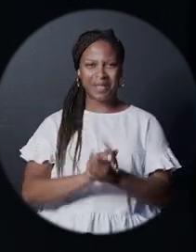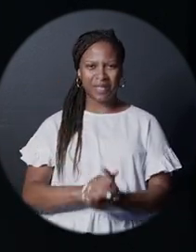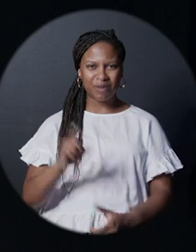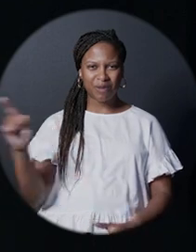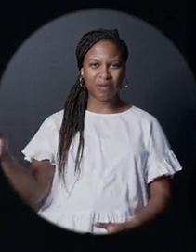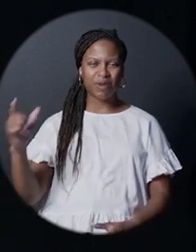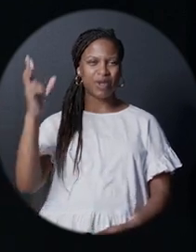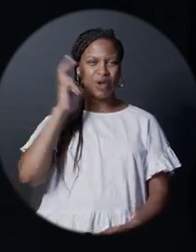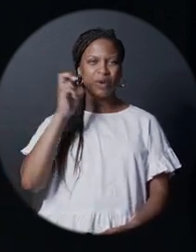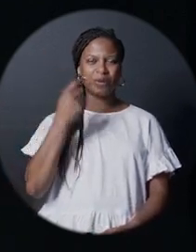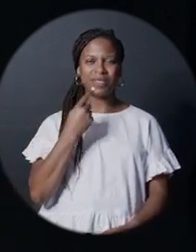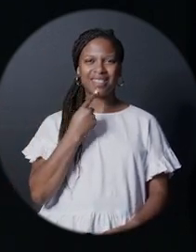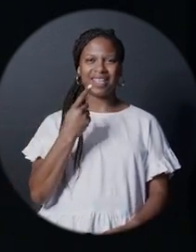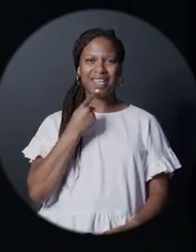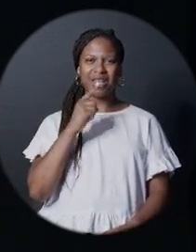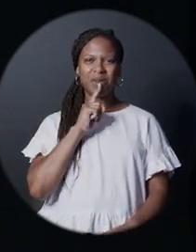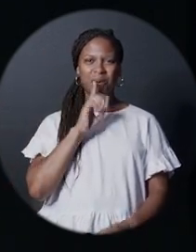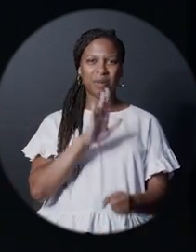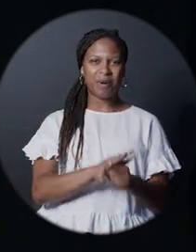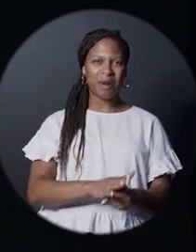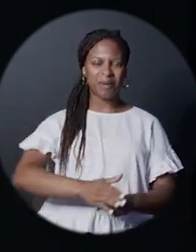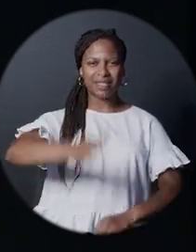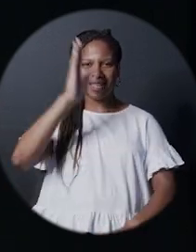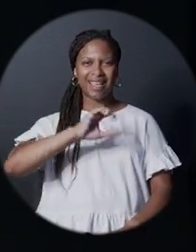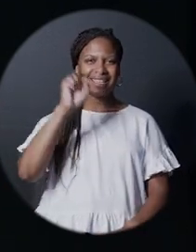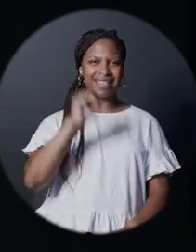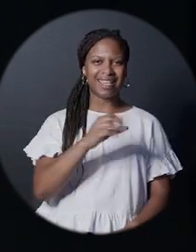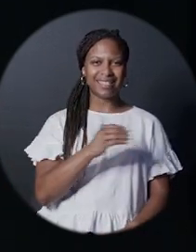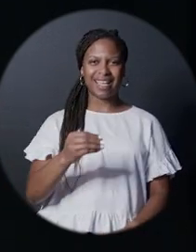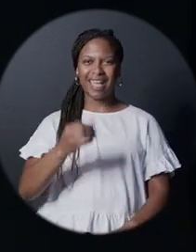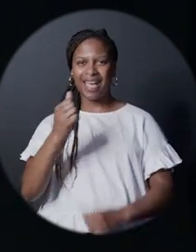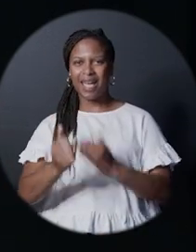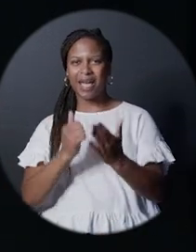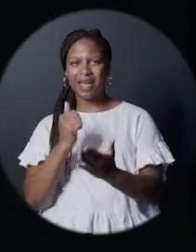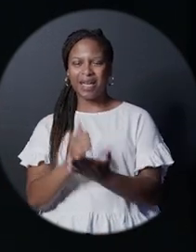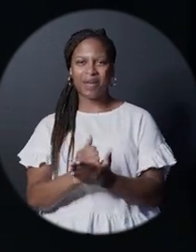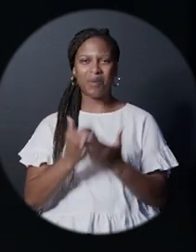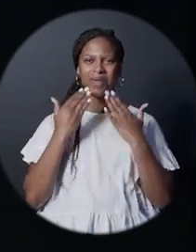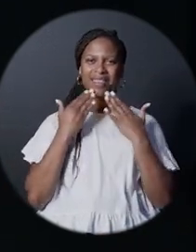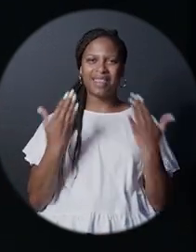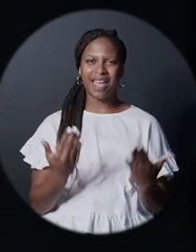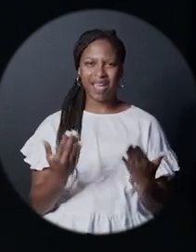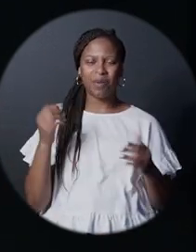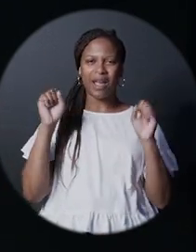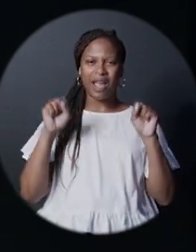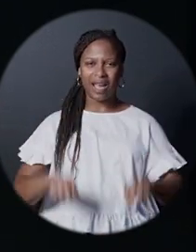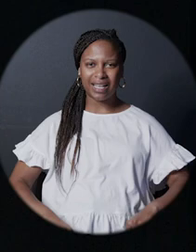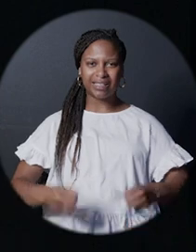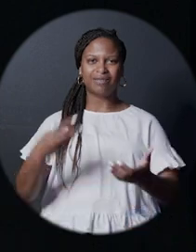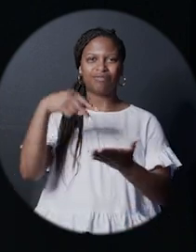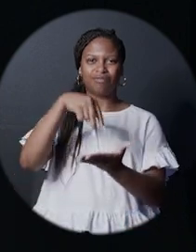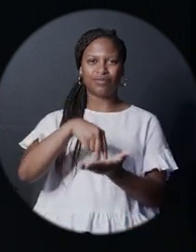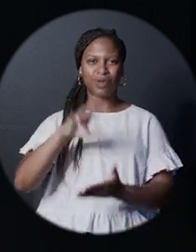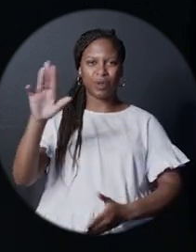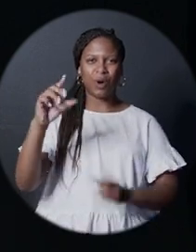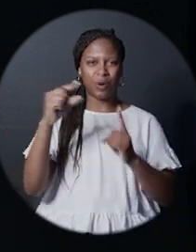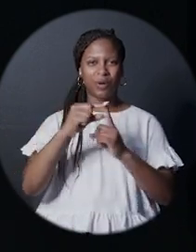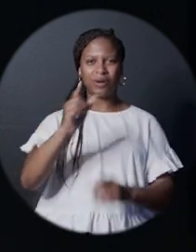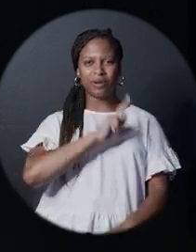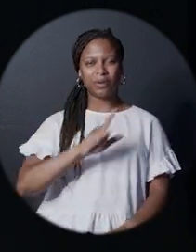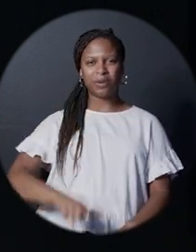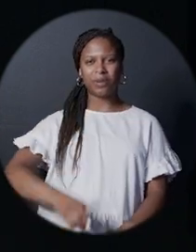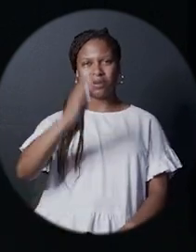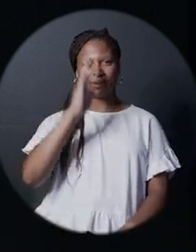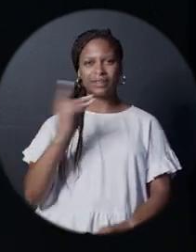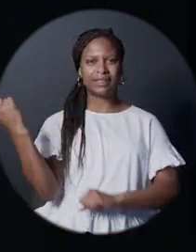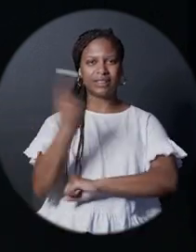We trust you. We believe you. And we heard you when you said that the promises of God are yes and amen, oh God. And we thank you that we are able